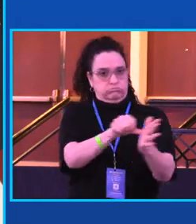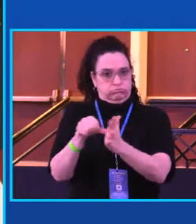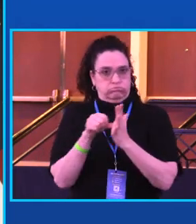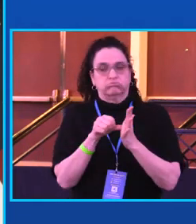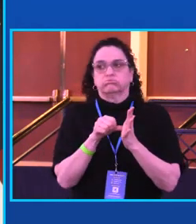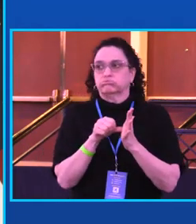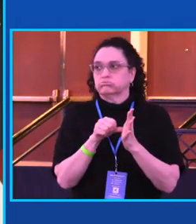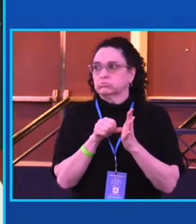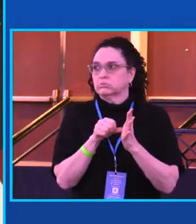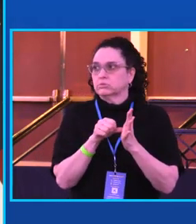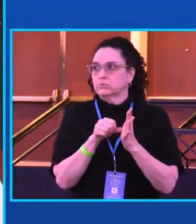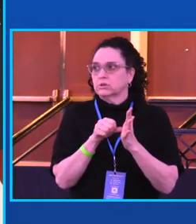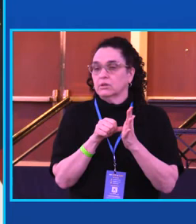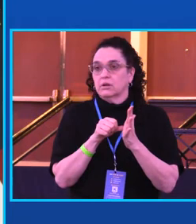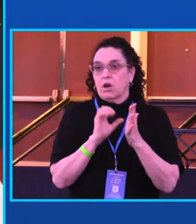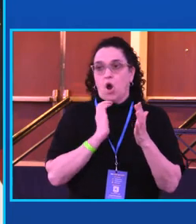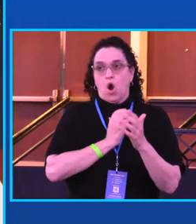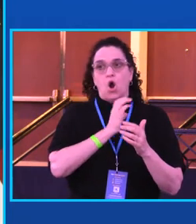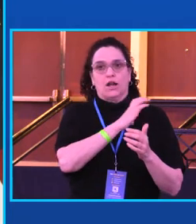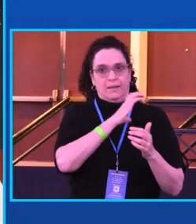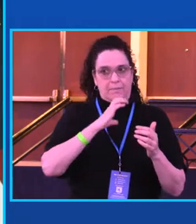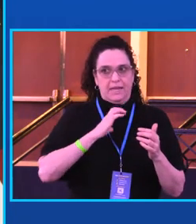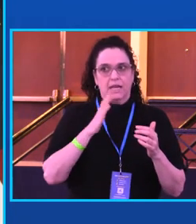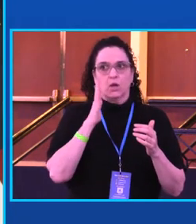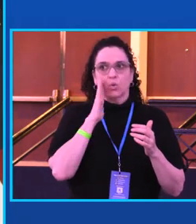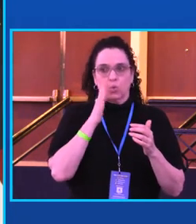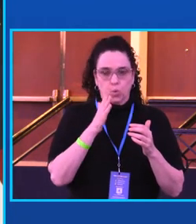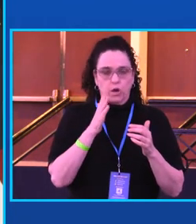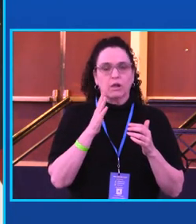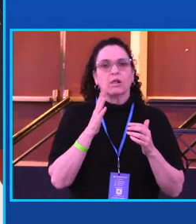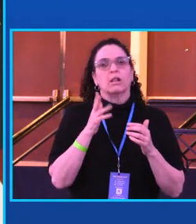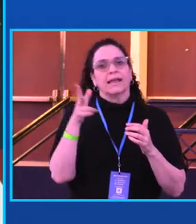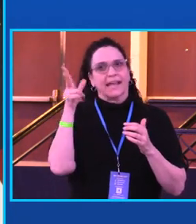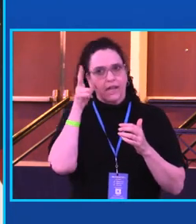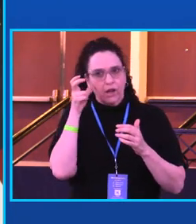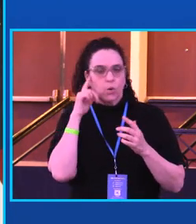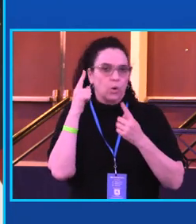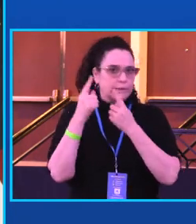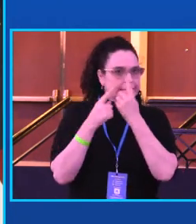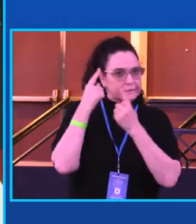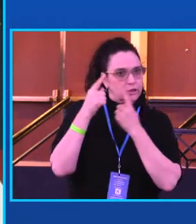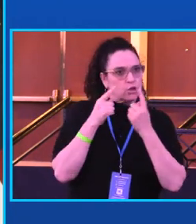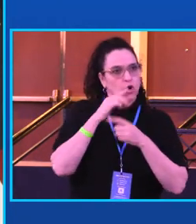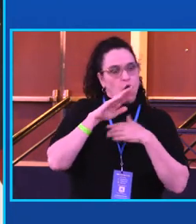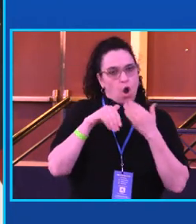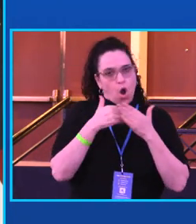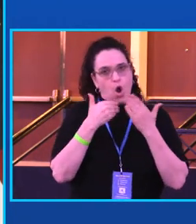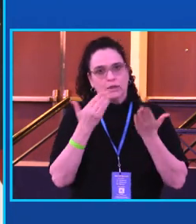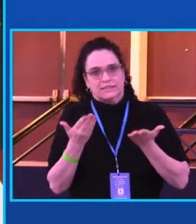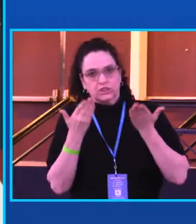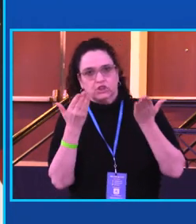you that the committee will hear and consider all suggestions on how we